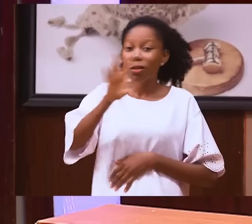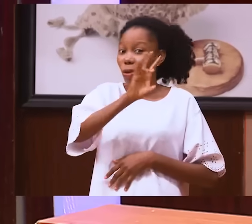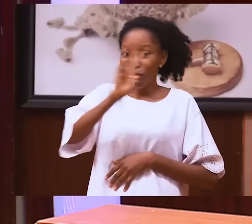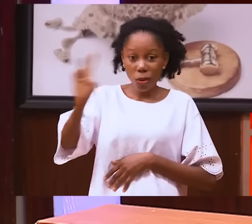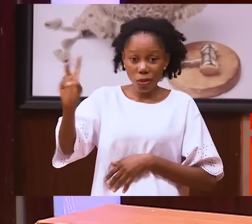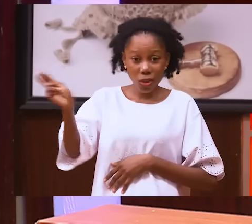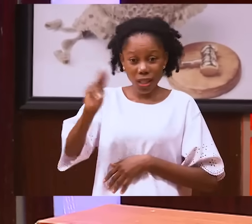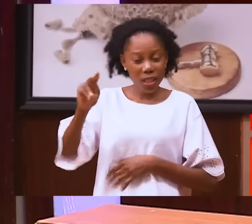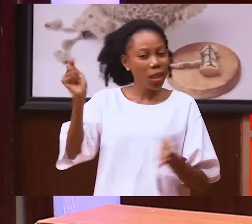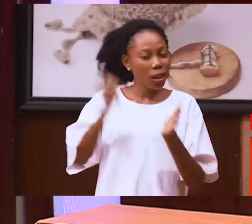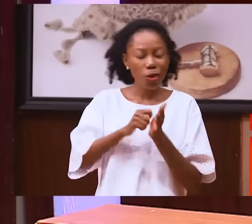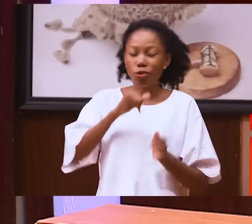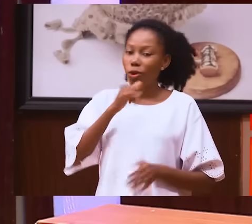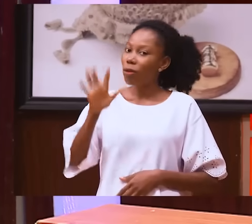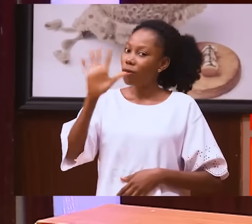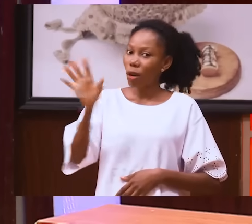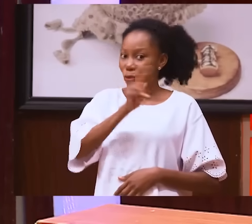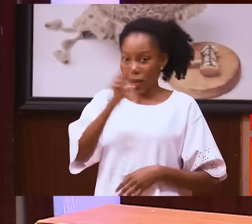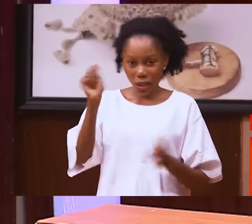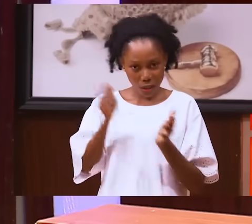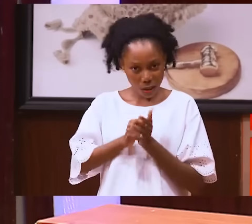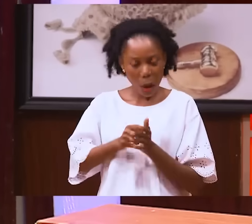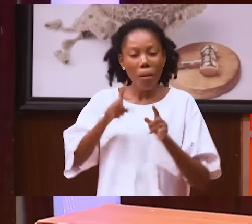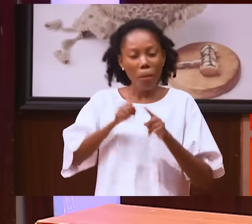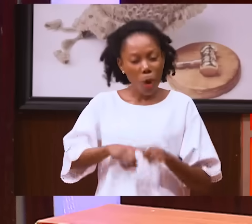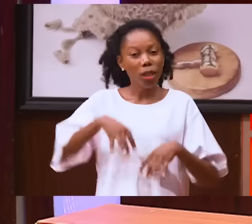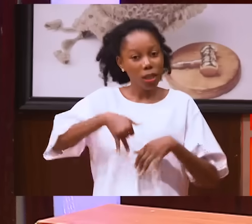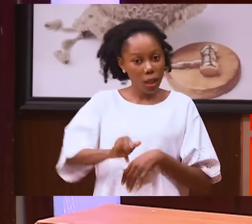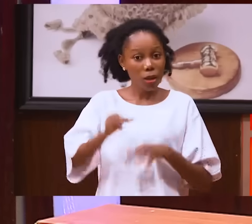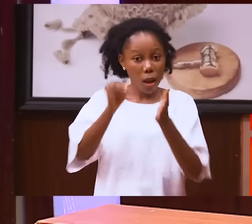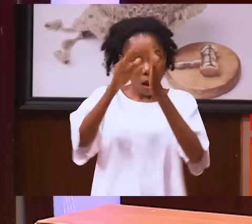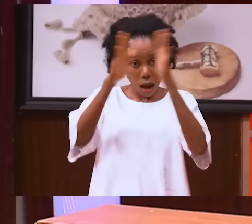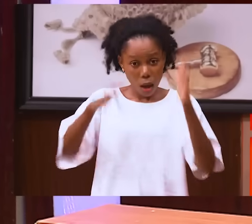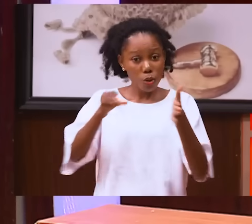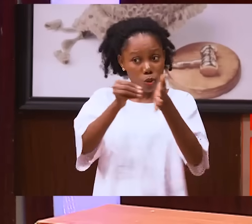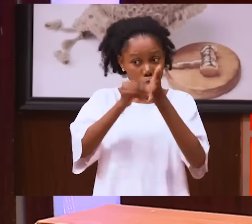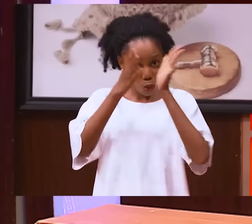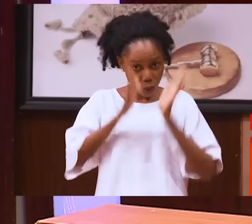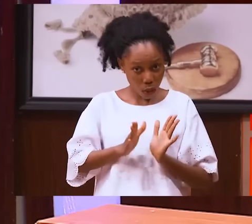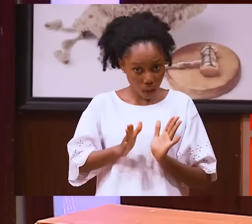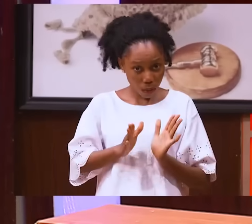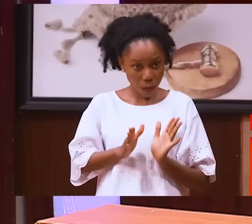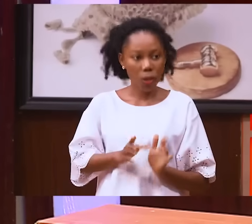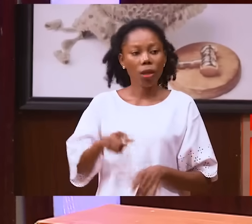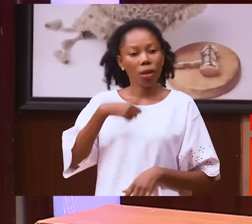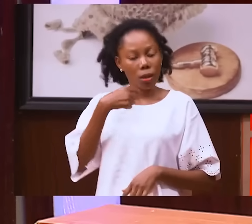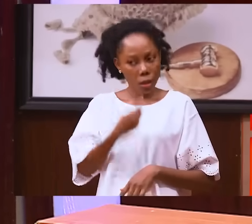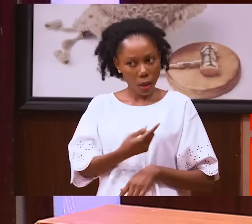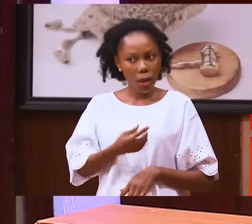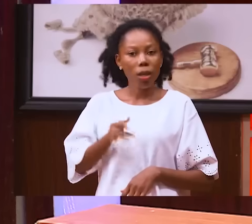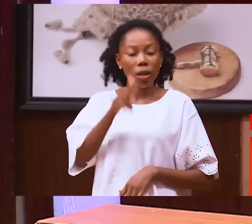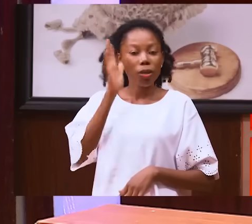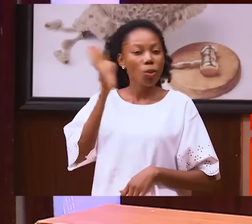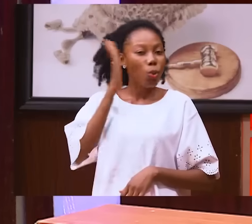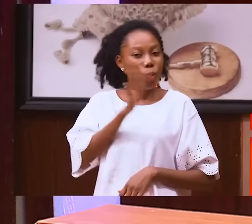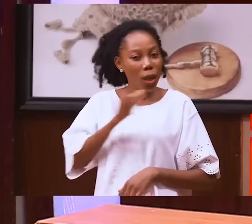700,000, not 5. But that he's still willing, because I have already said 300, and he's